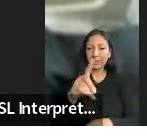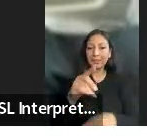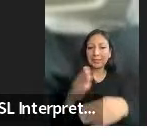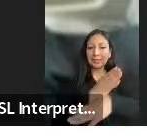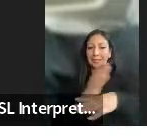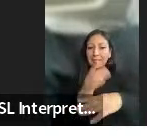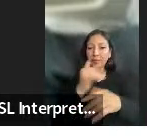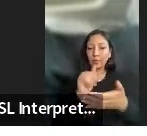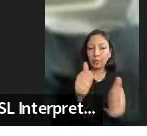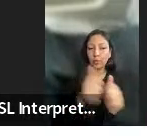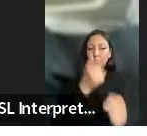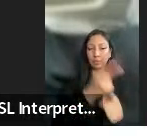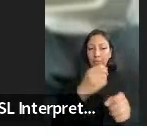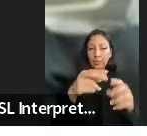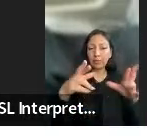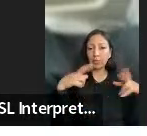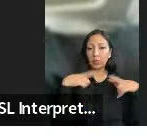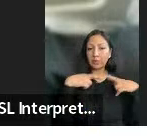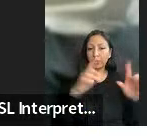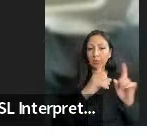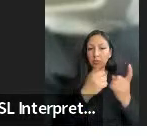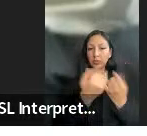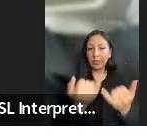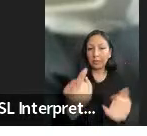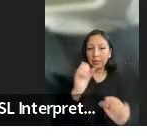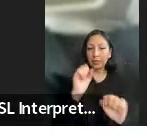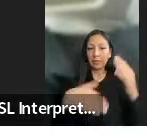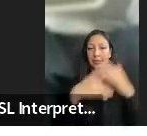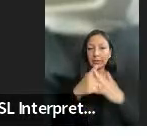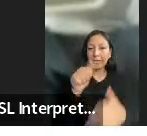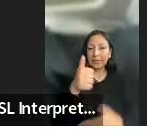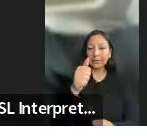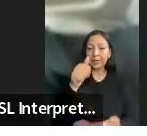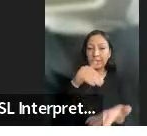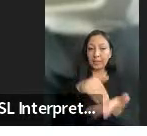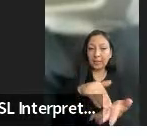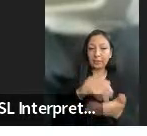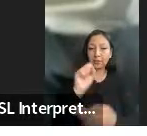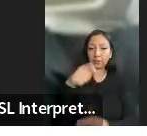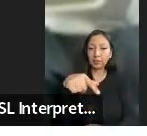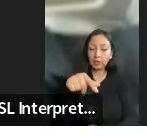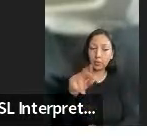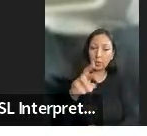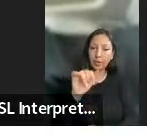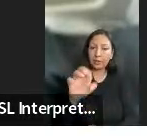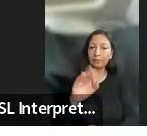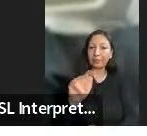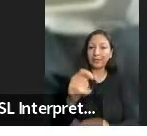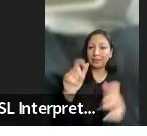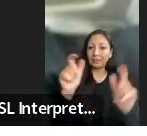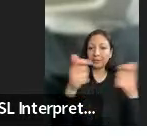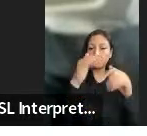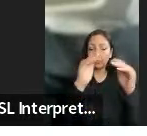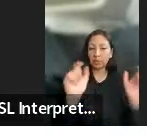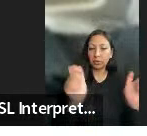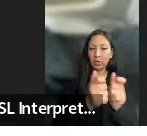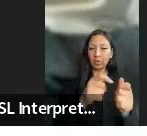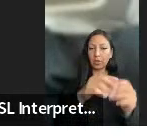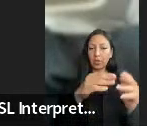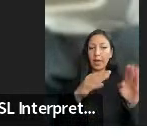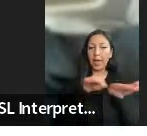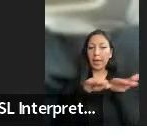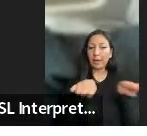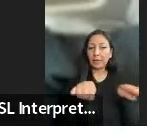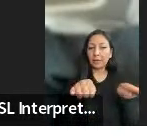in residential districts. Right now, you can go up to 10,000 square feet. That means on a lot of smaller houses, the entire roof could be